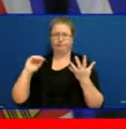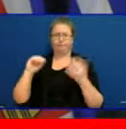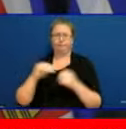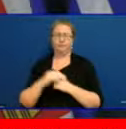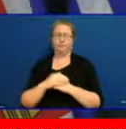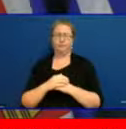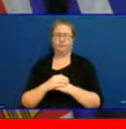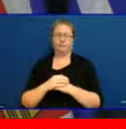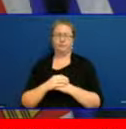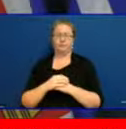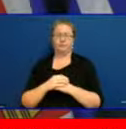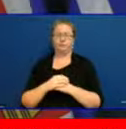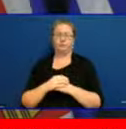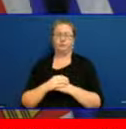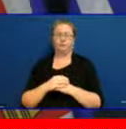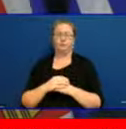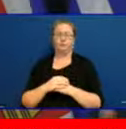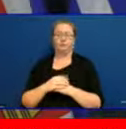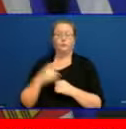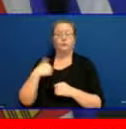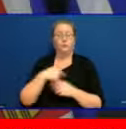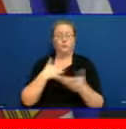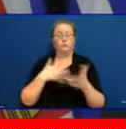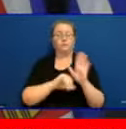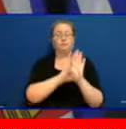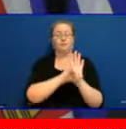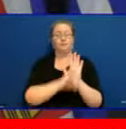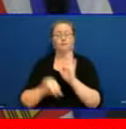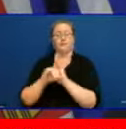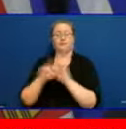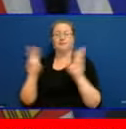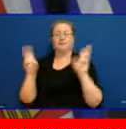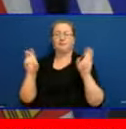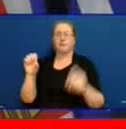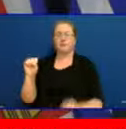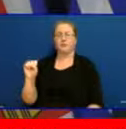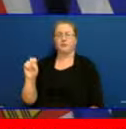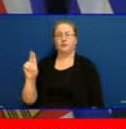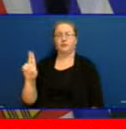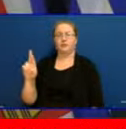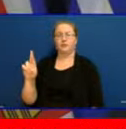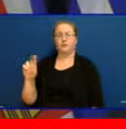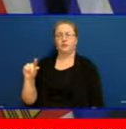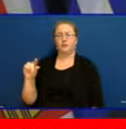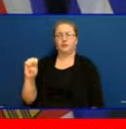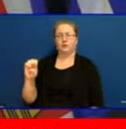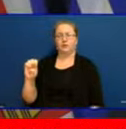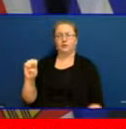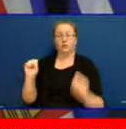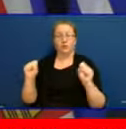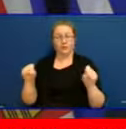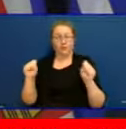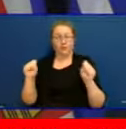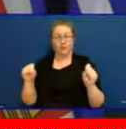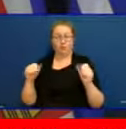we've identified for even further surge capacity. So if you look at what we have in terms